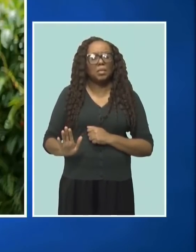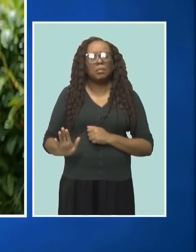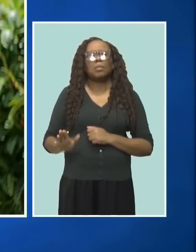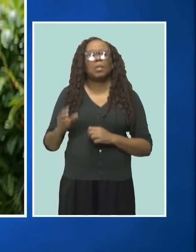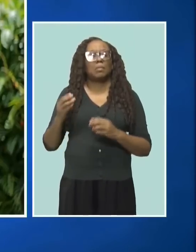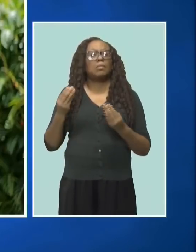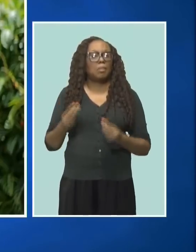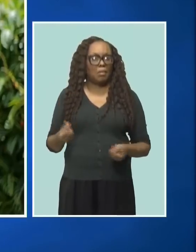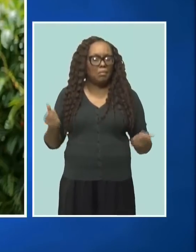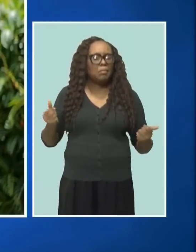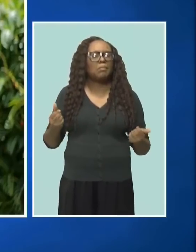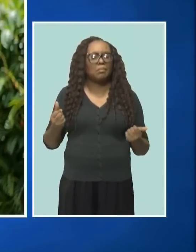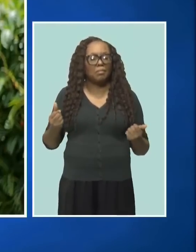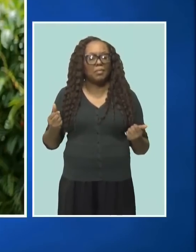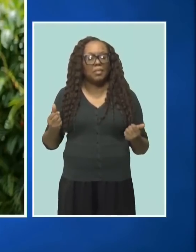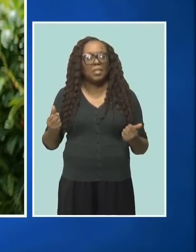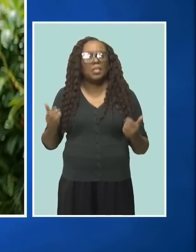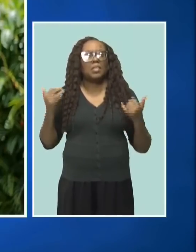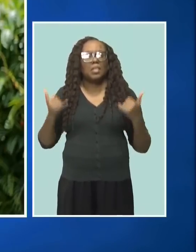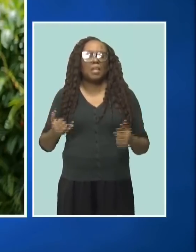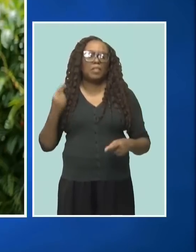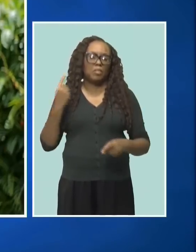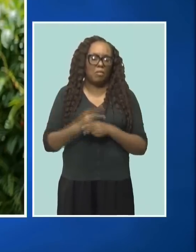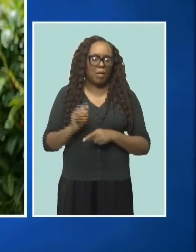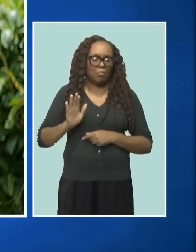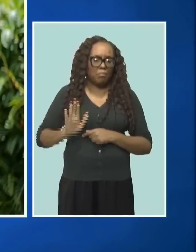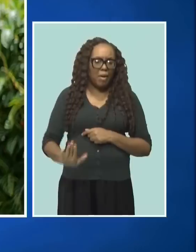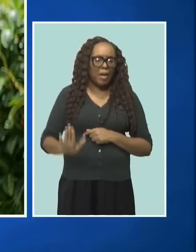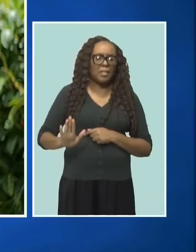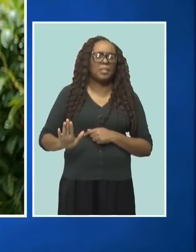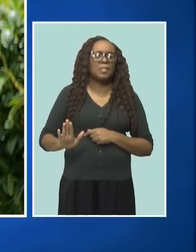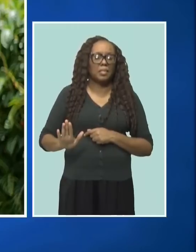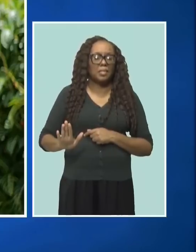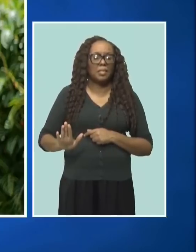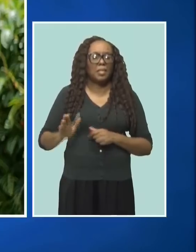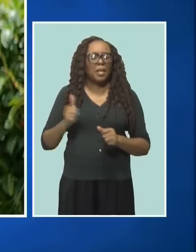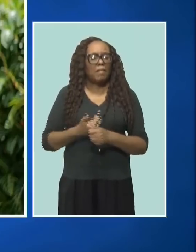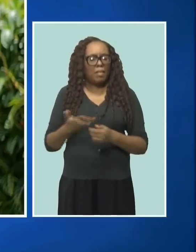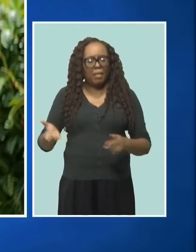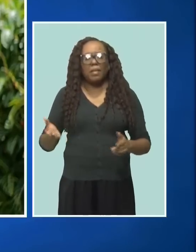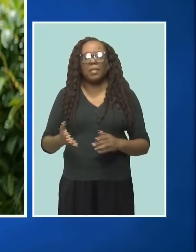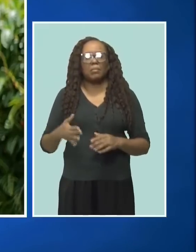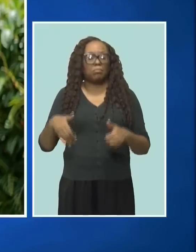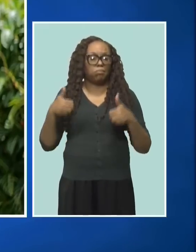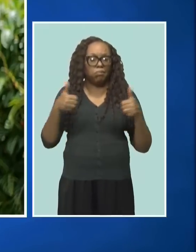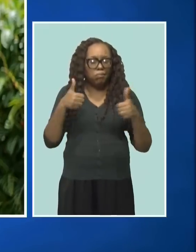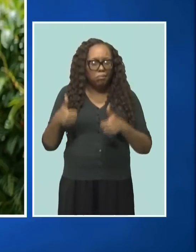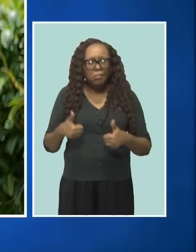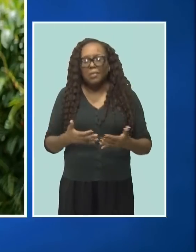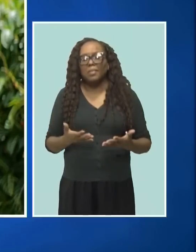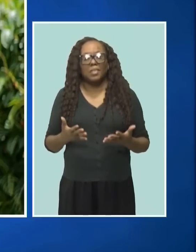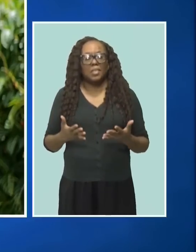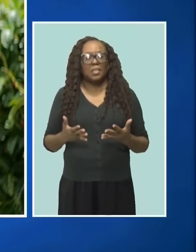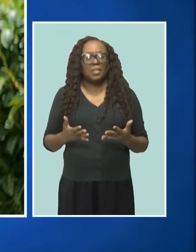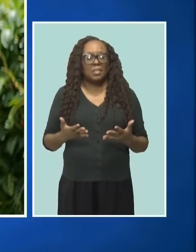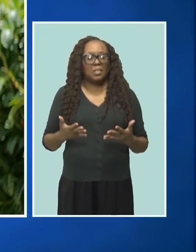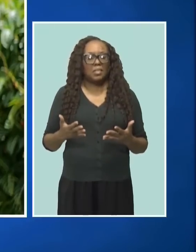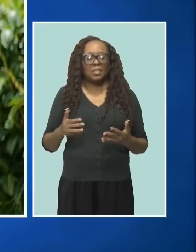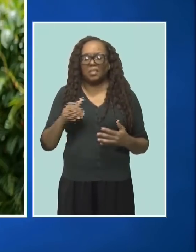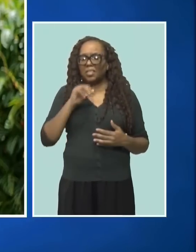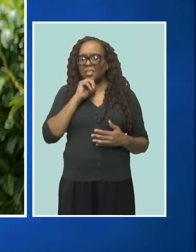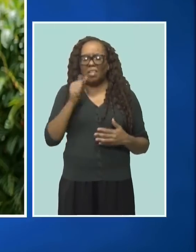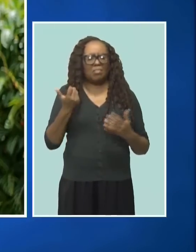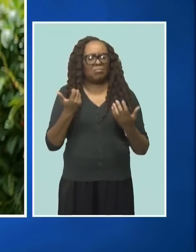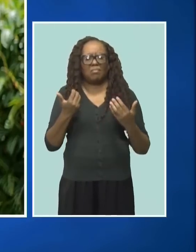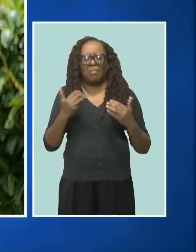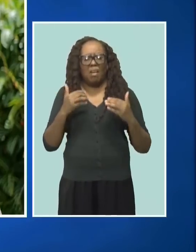issue. And now we have correct brakes, the proper brakes, and everything is reliable. We don't really suffer from any major